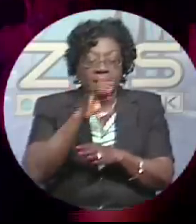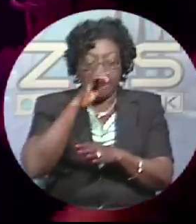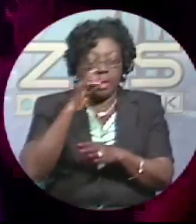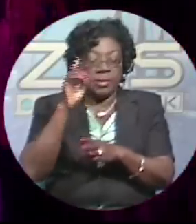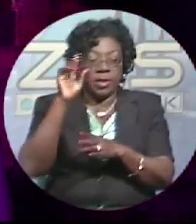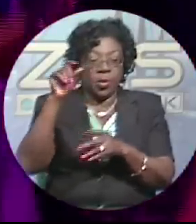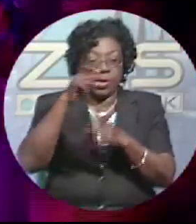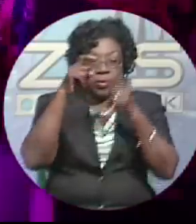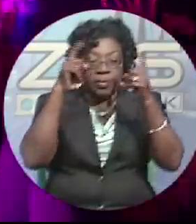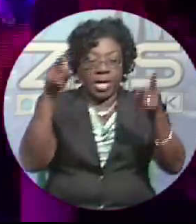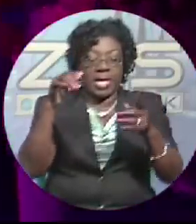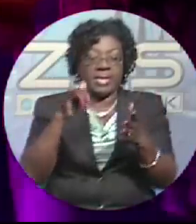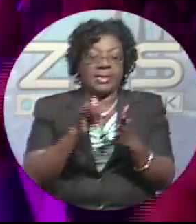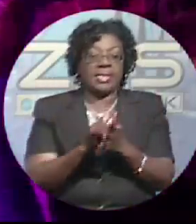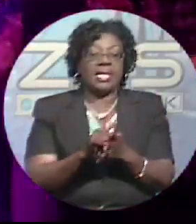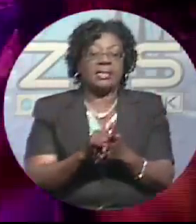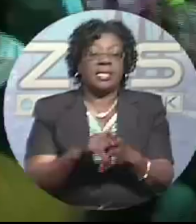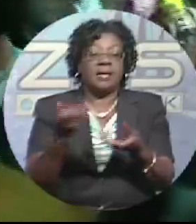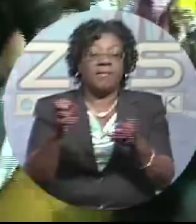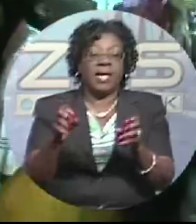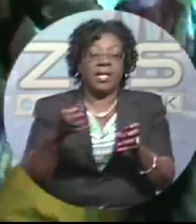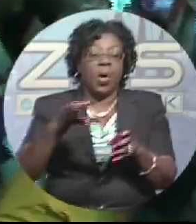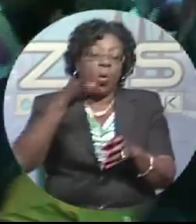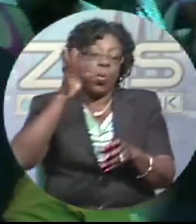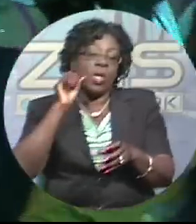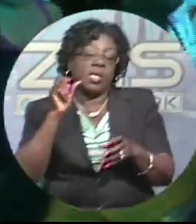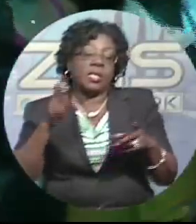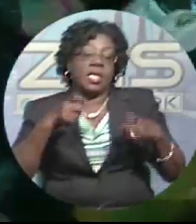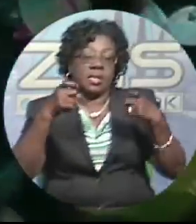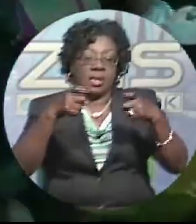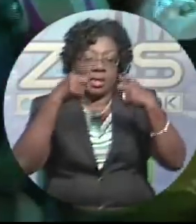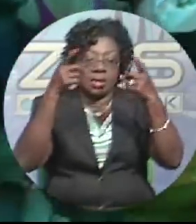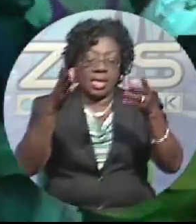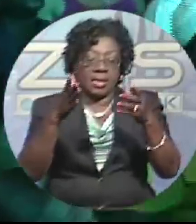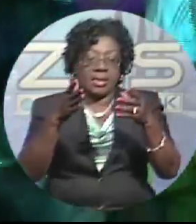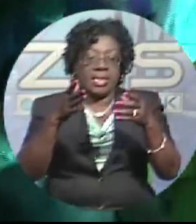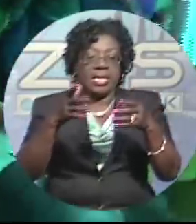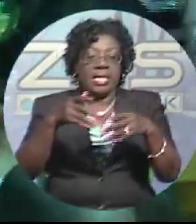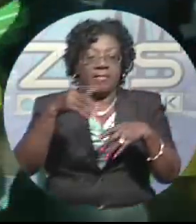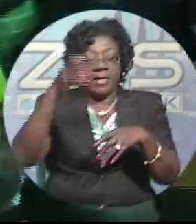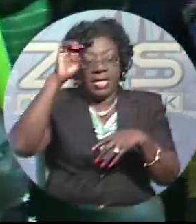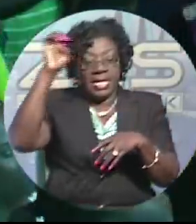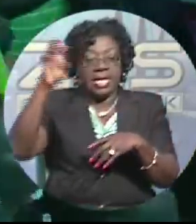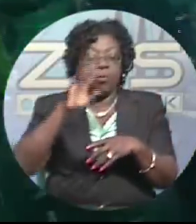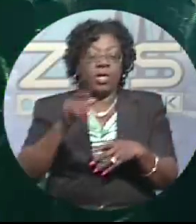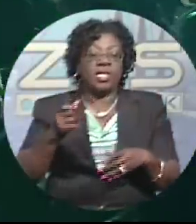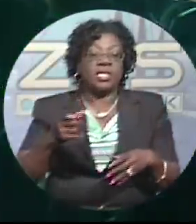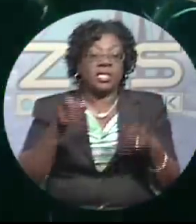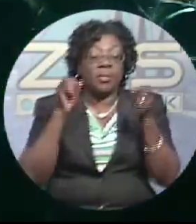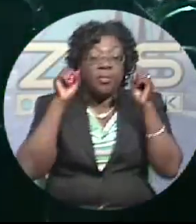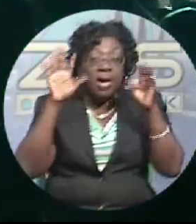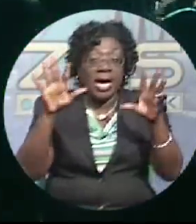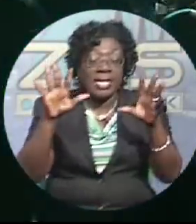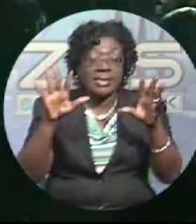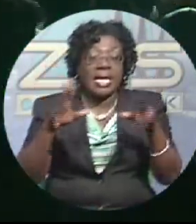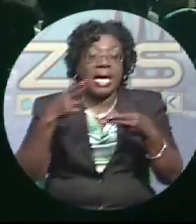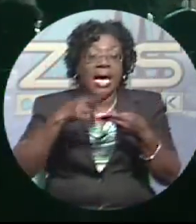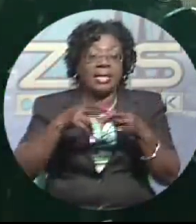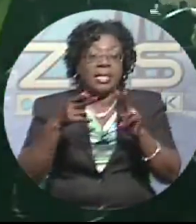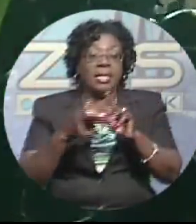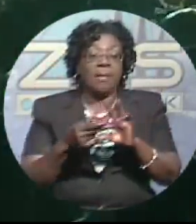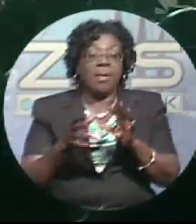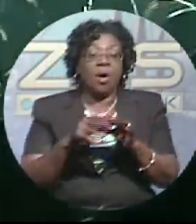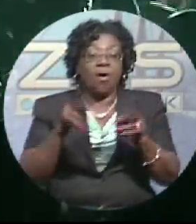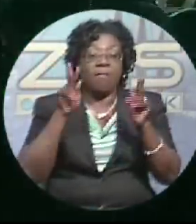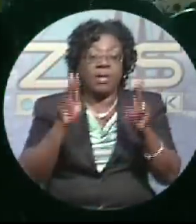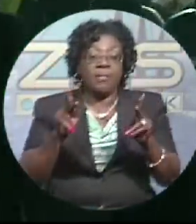a success. But despite his optimism, even he was surprised at the number of visitors and locals who turned